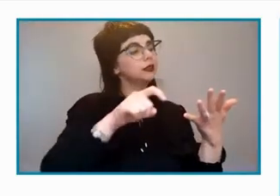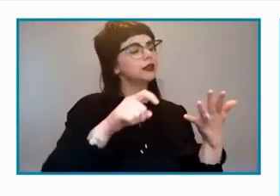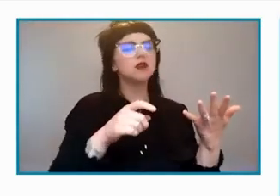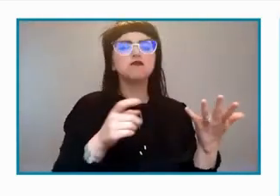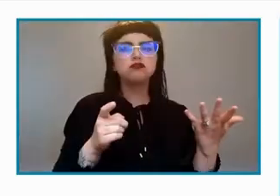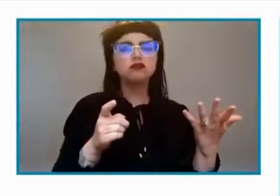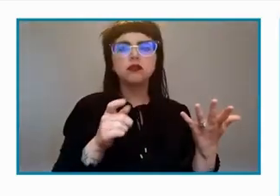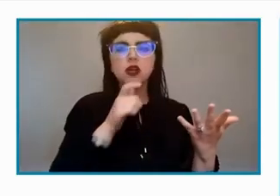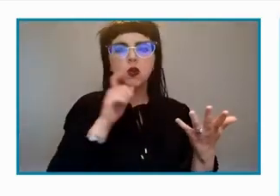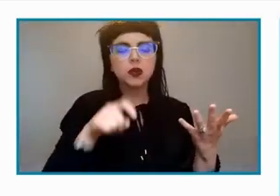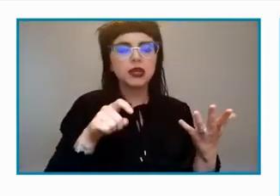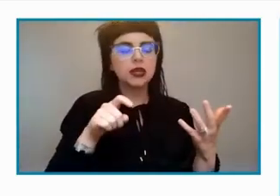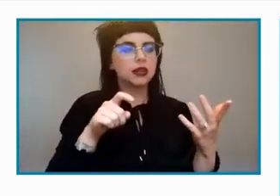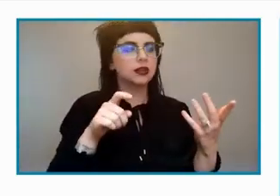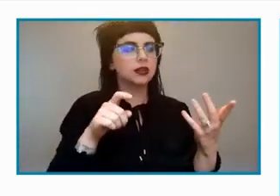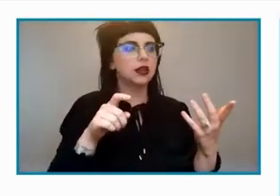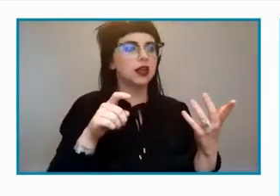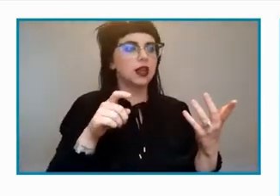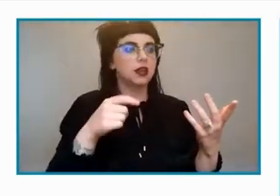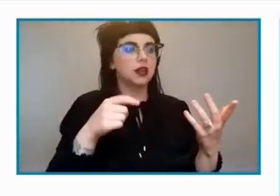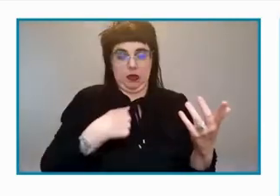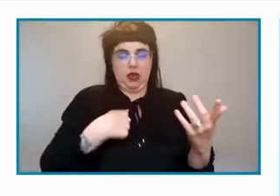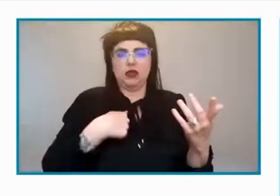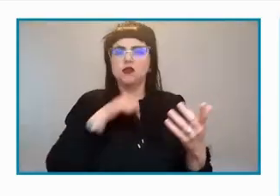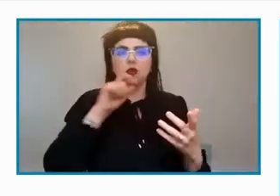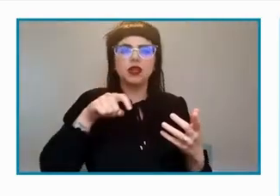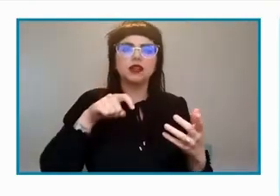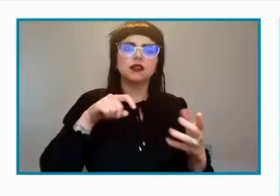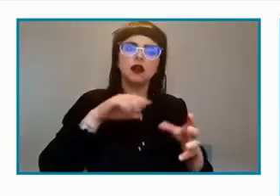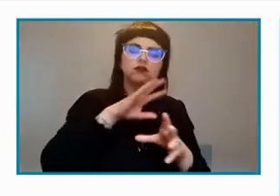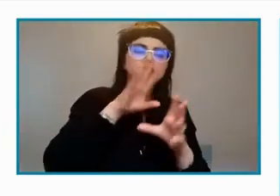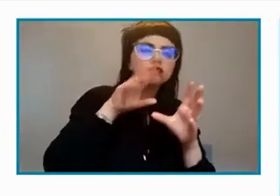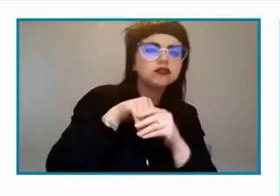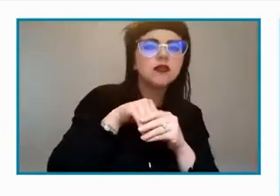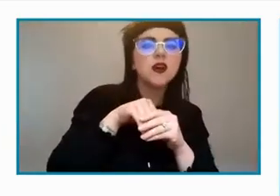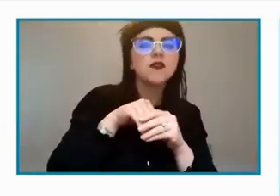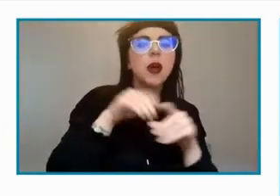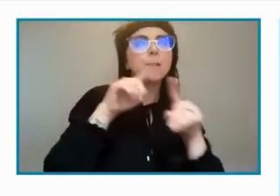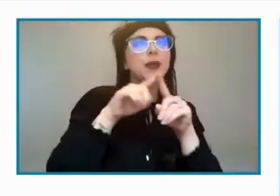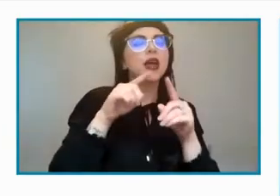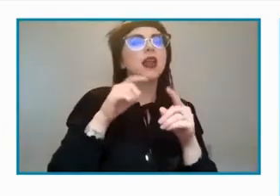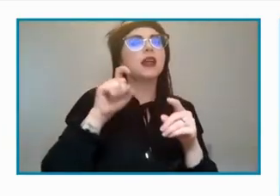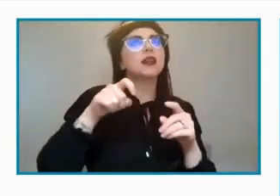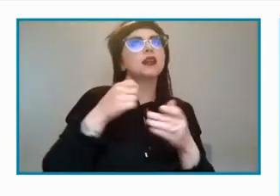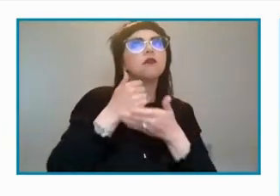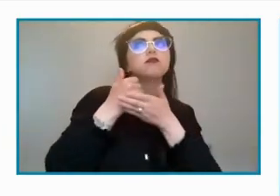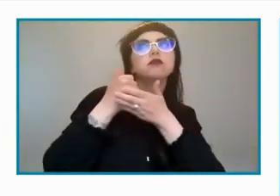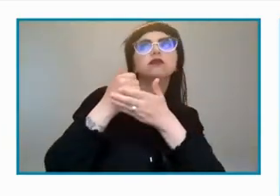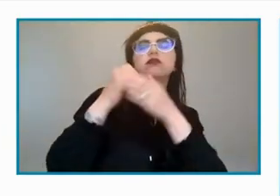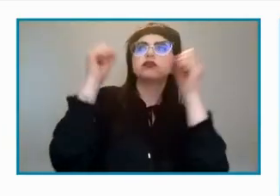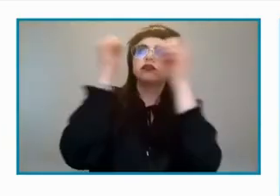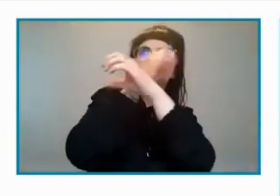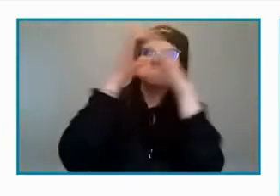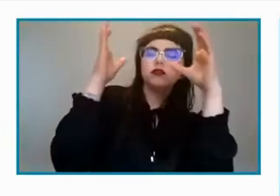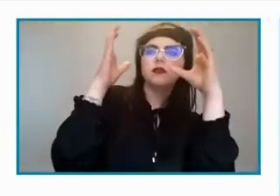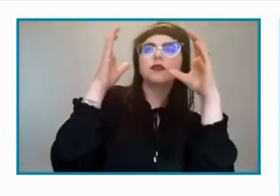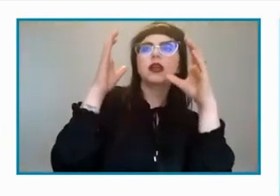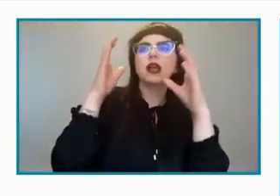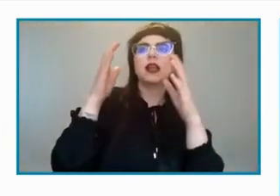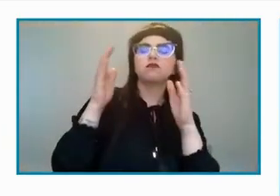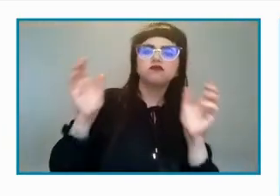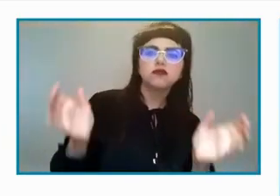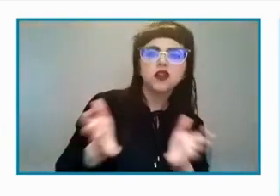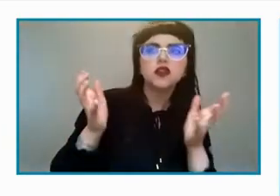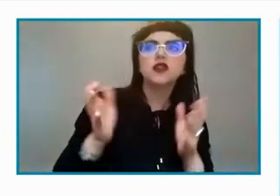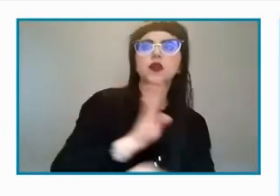how can we work as a team and as a partnership to stay mission focused and keep the board engaged and active, and